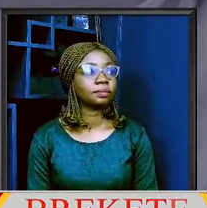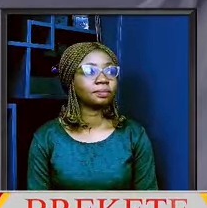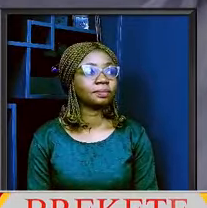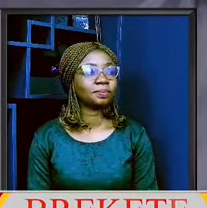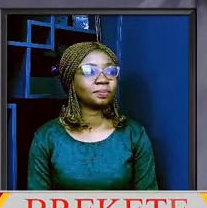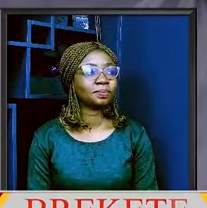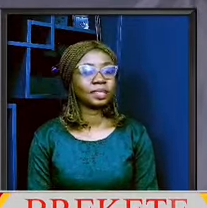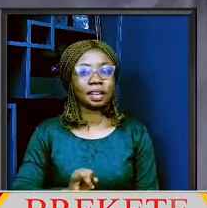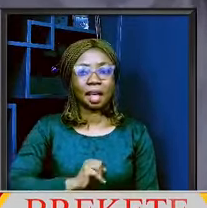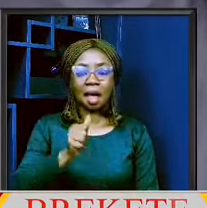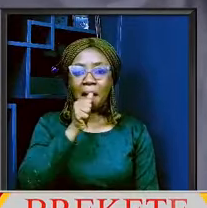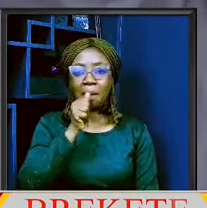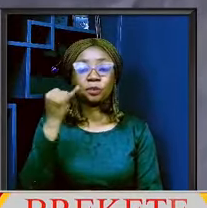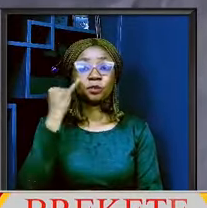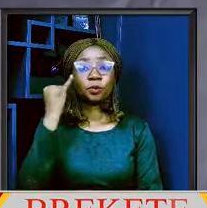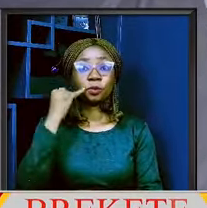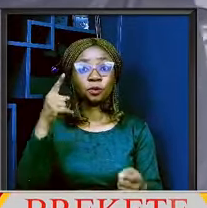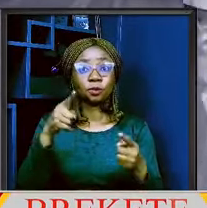I am supposed to